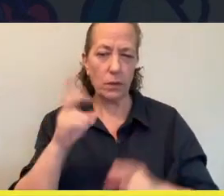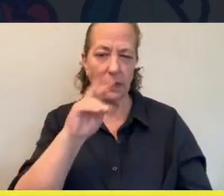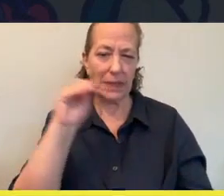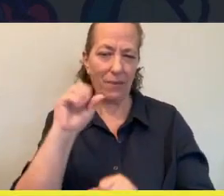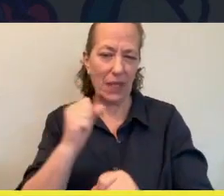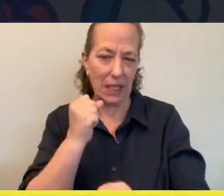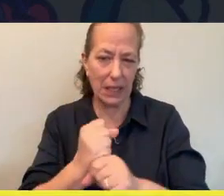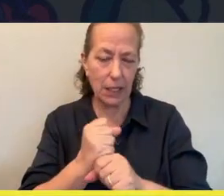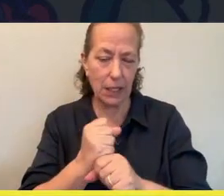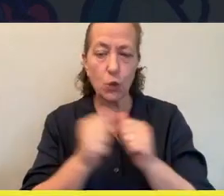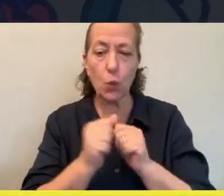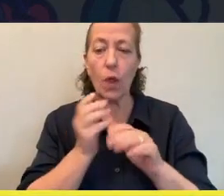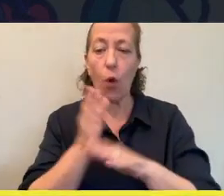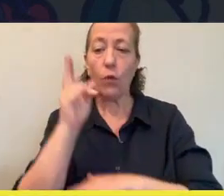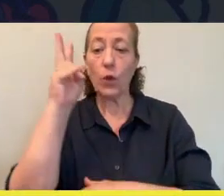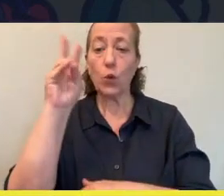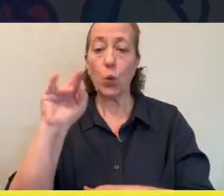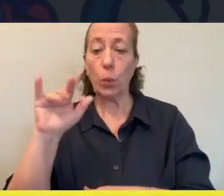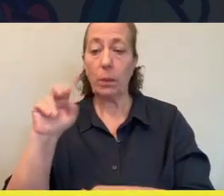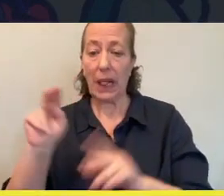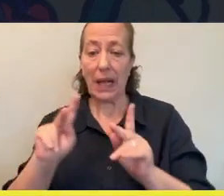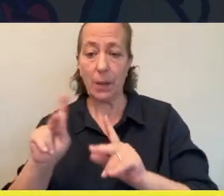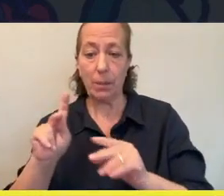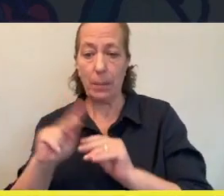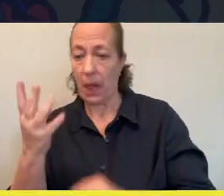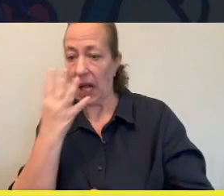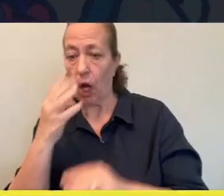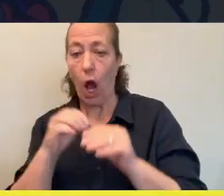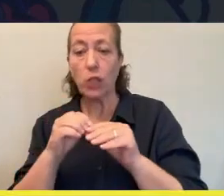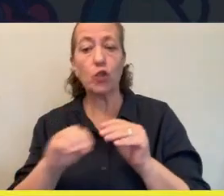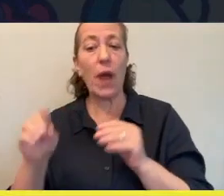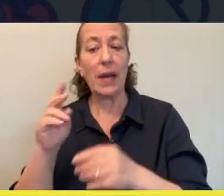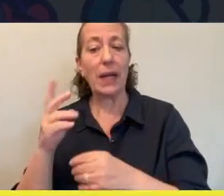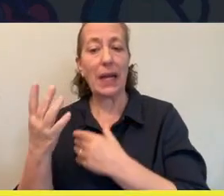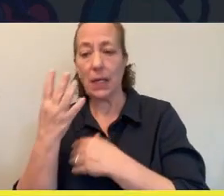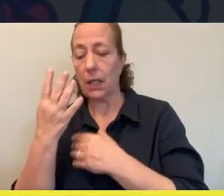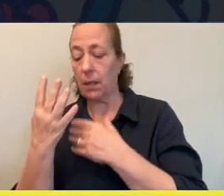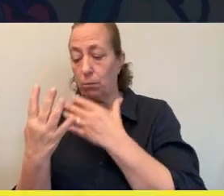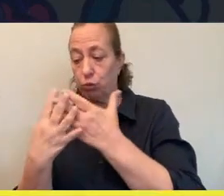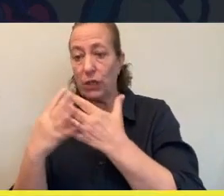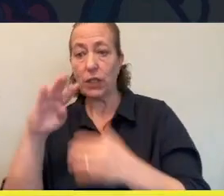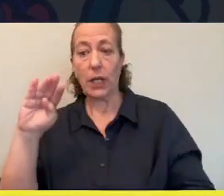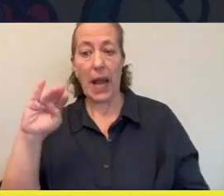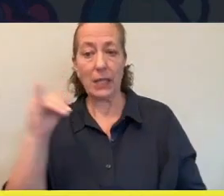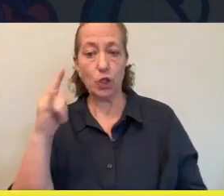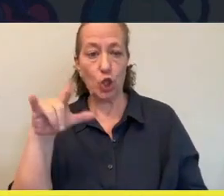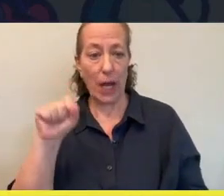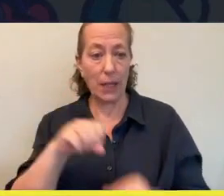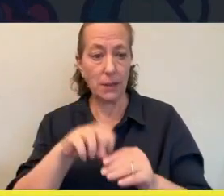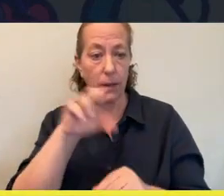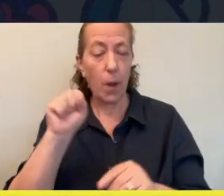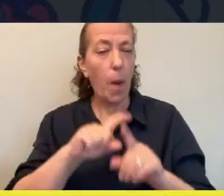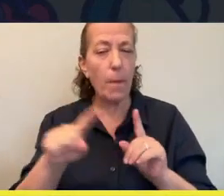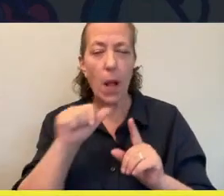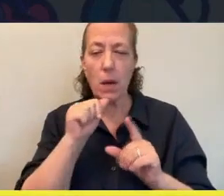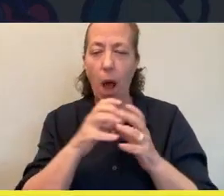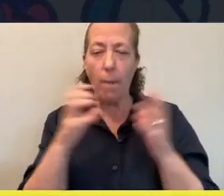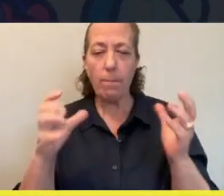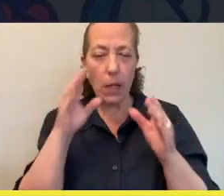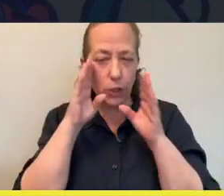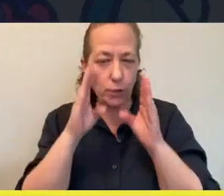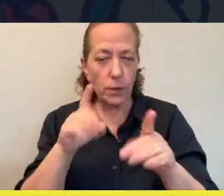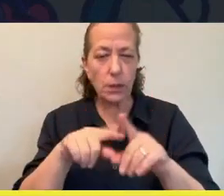with over 2 million people incarcerated in prisons and jails in the US. But little attention has been paid to the intersection of disability